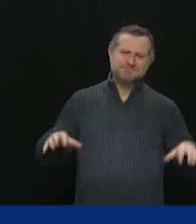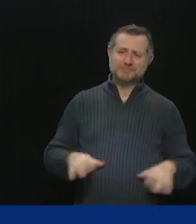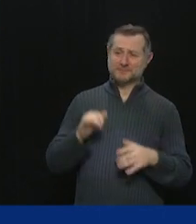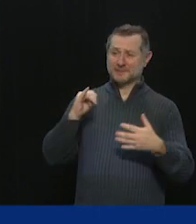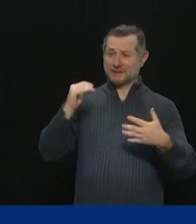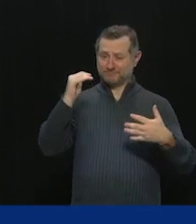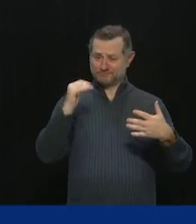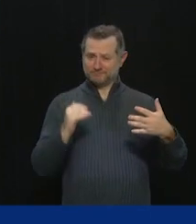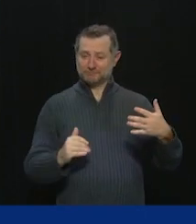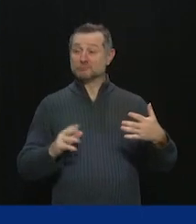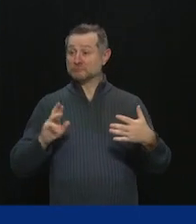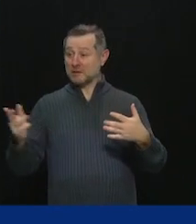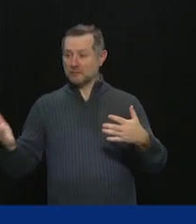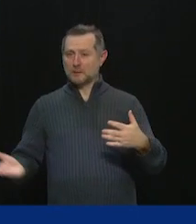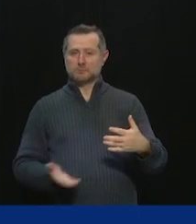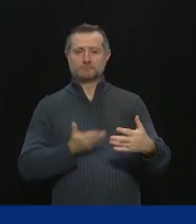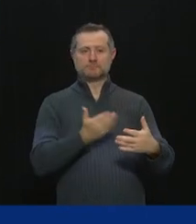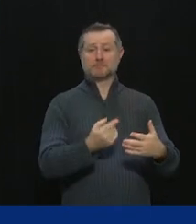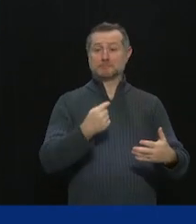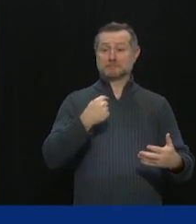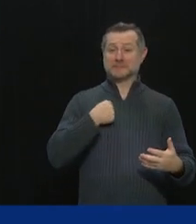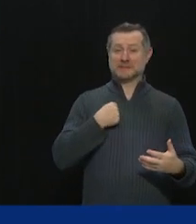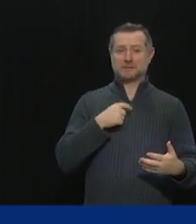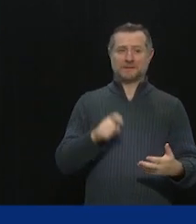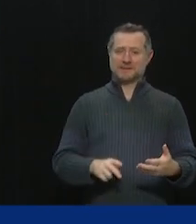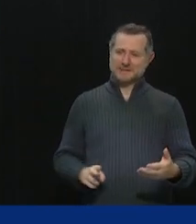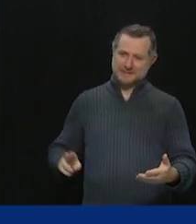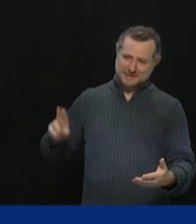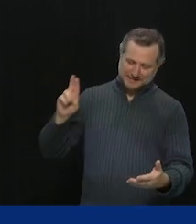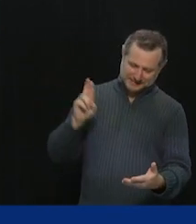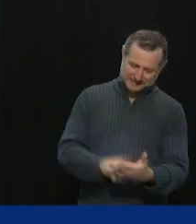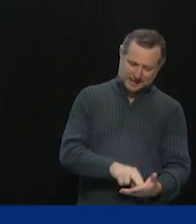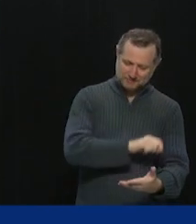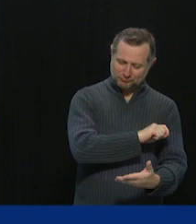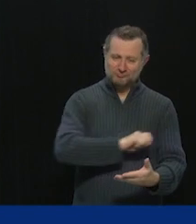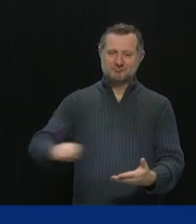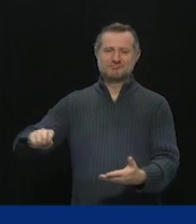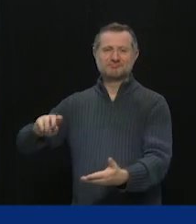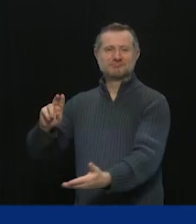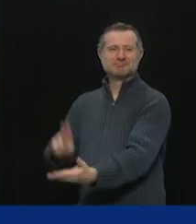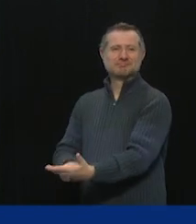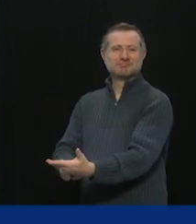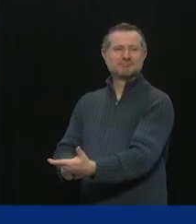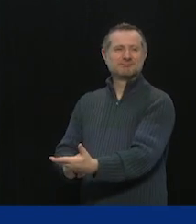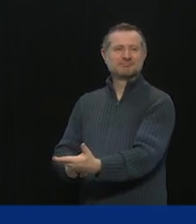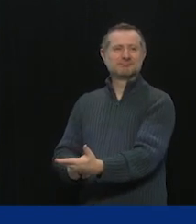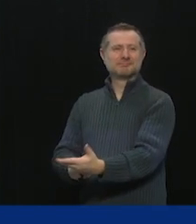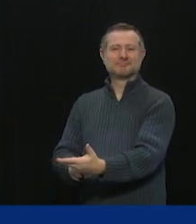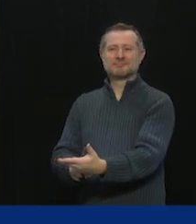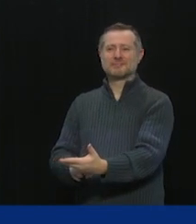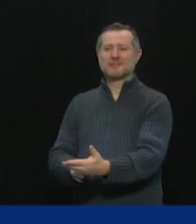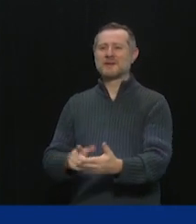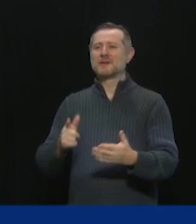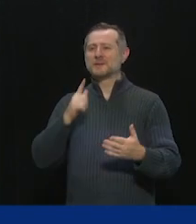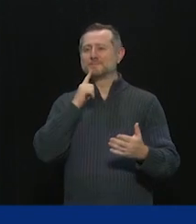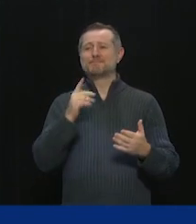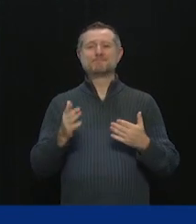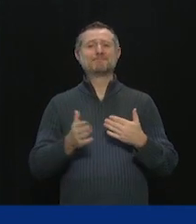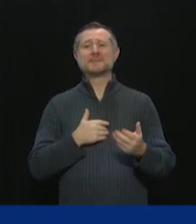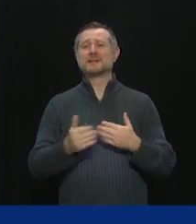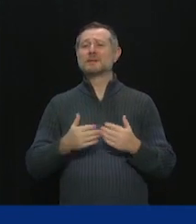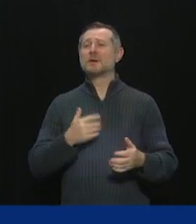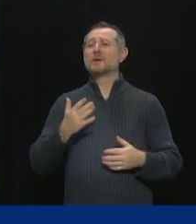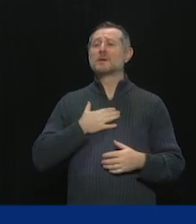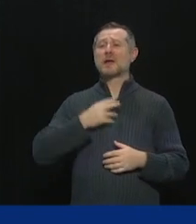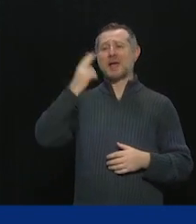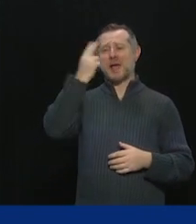life. They need me to take a pen. And despite the best efforts of my Catholic grade school nuns, I never developed good